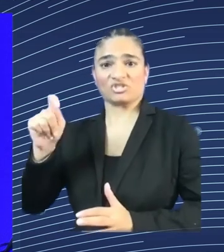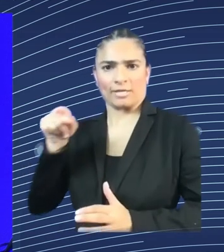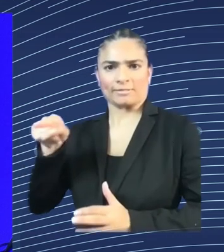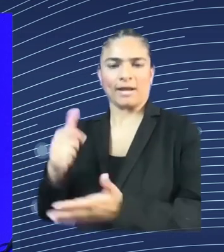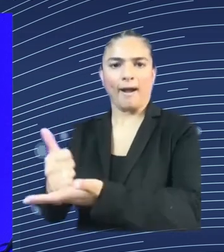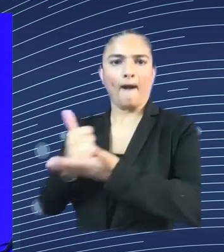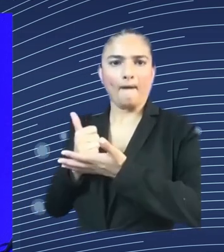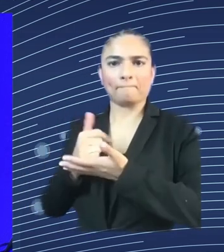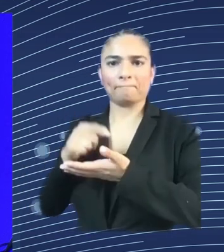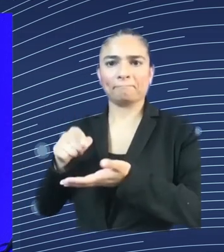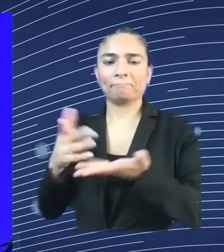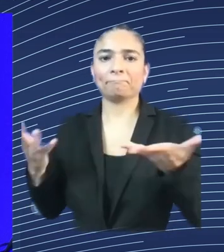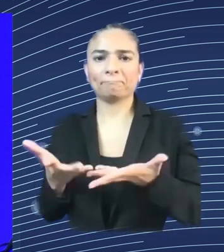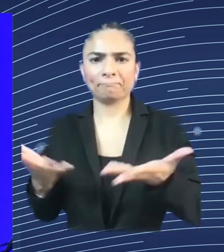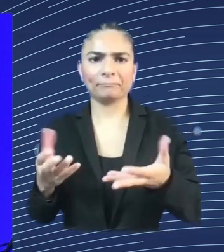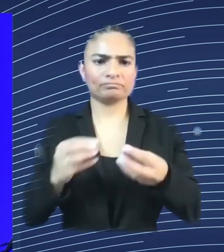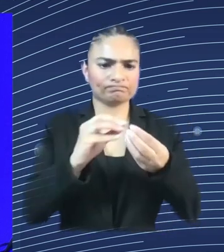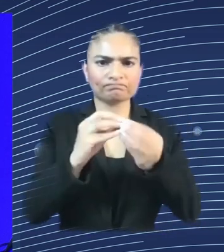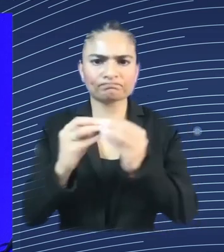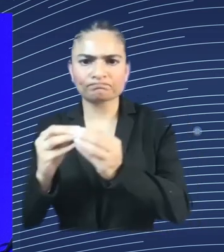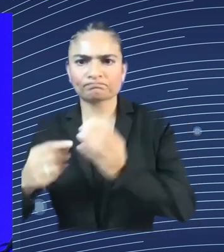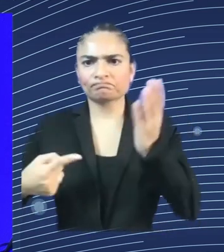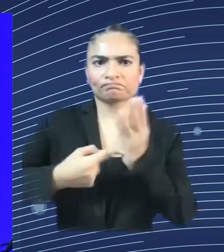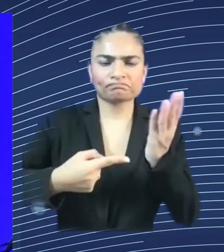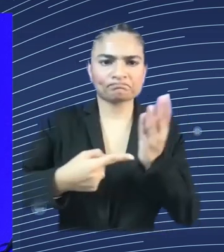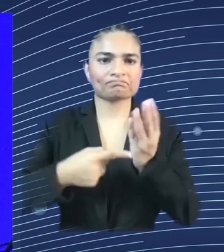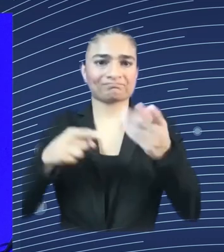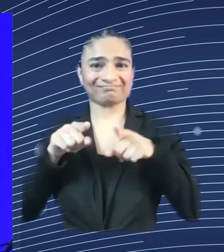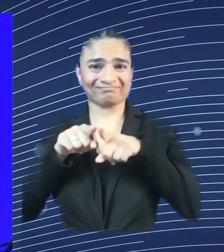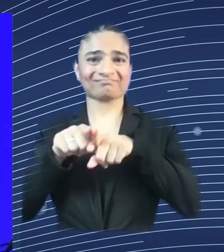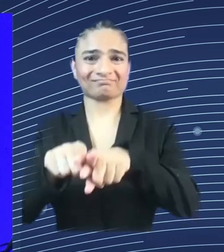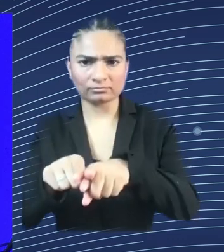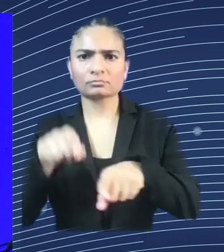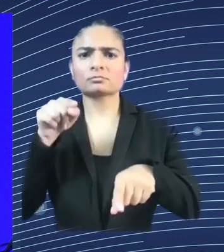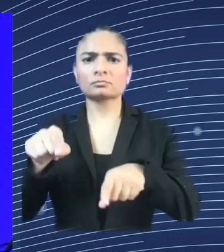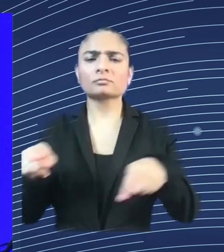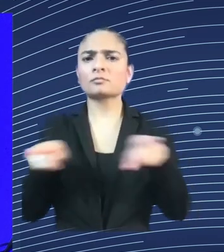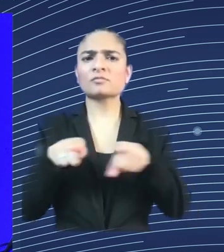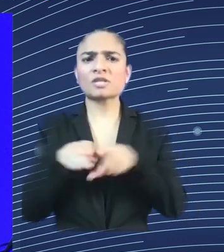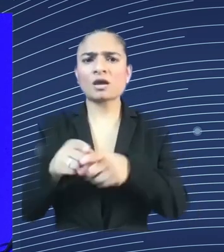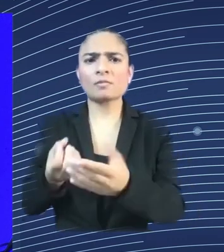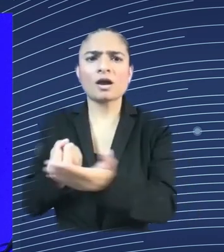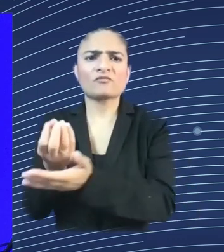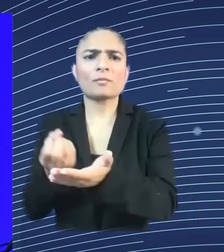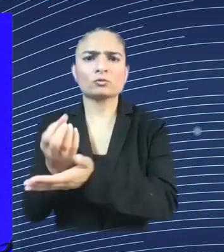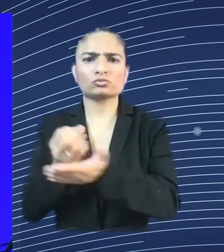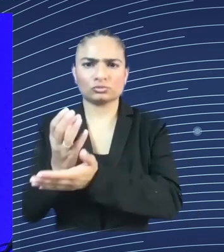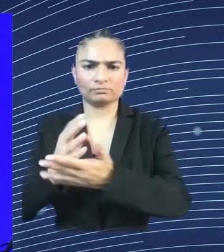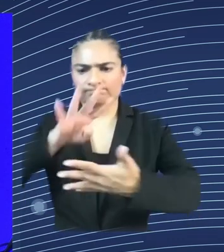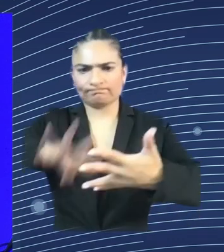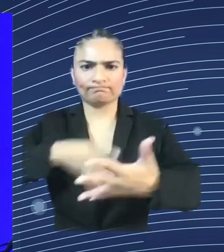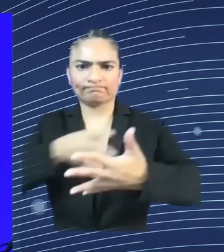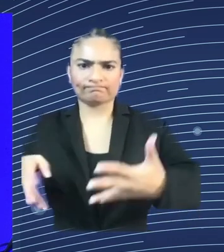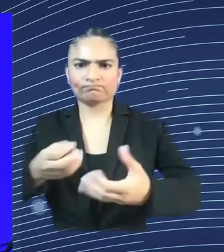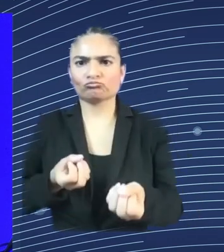and the interconnection of databases in a cross-border context is already a reality in some countries, and this, of course, links